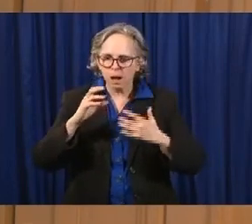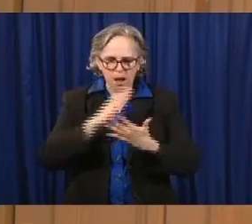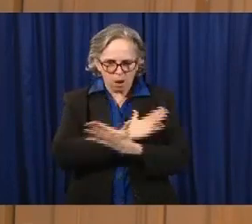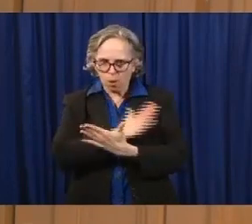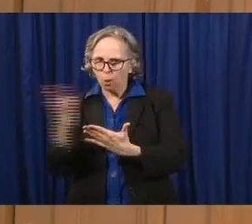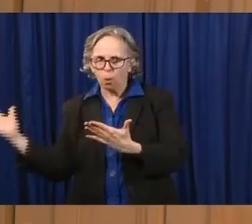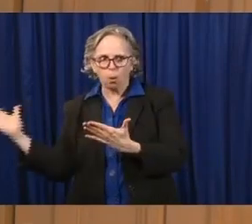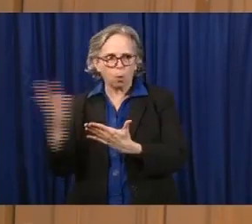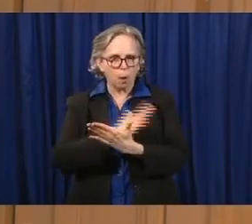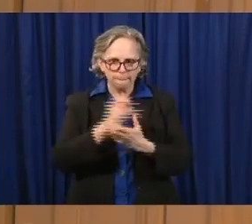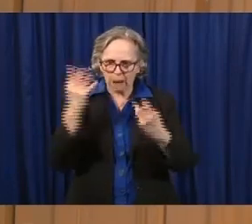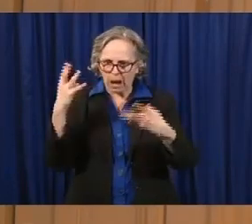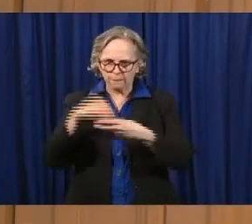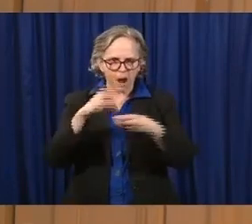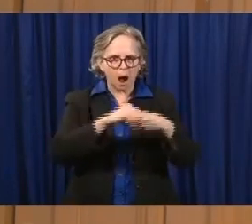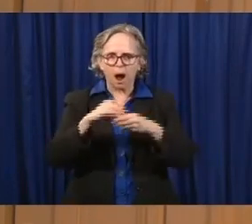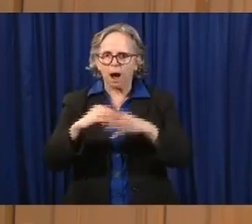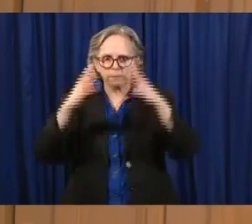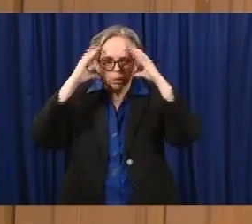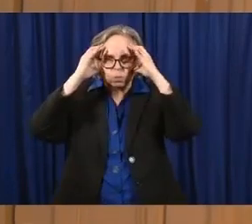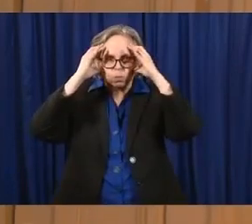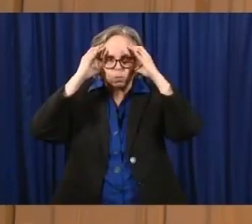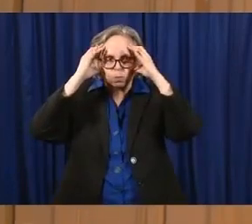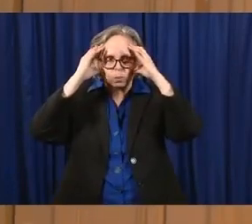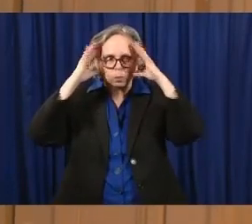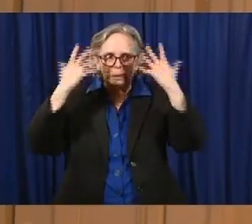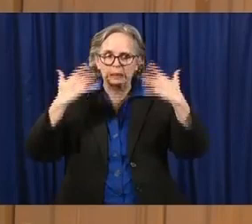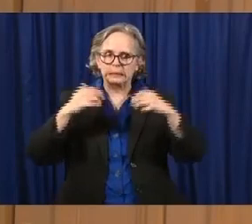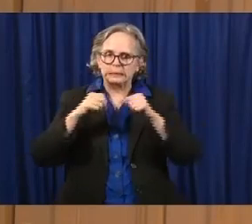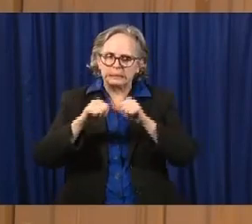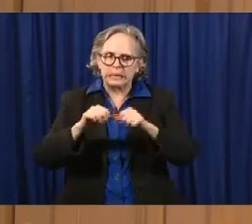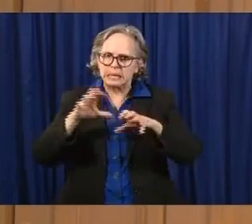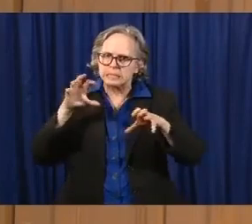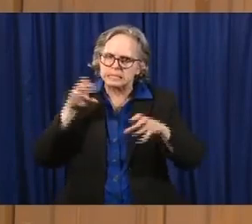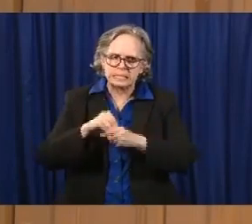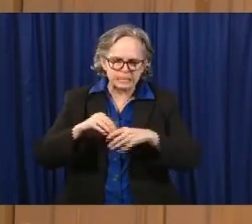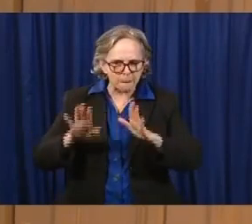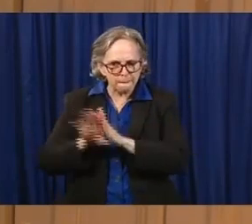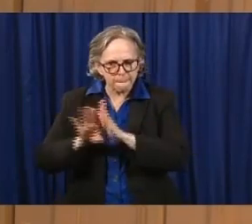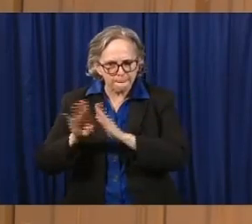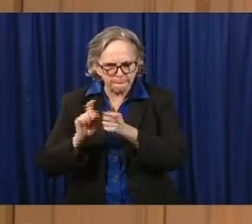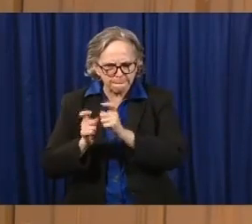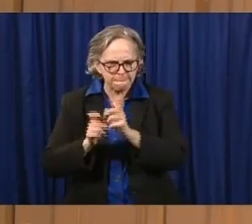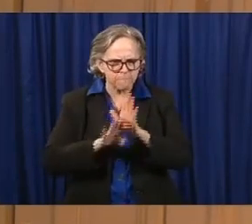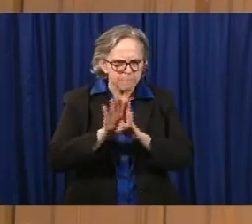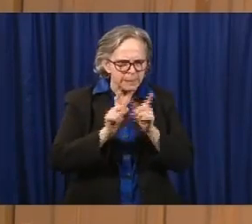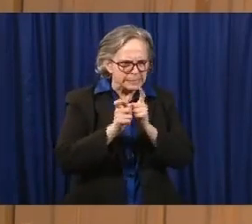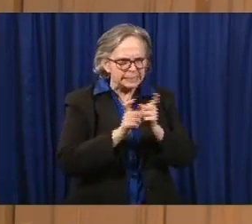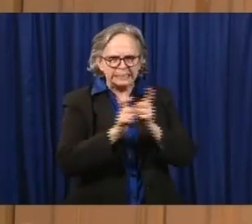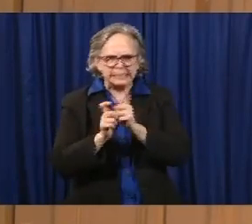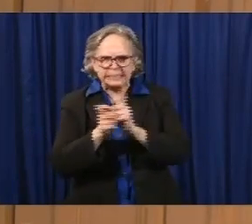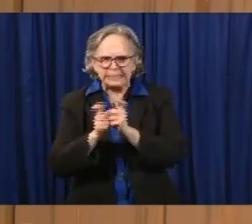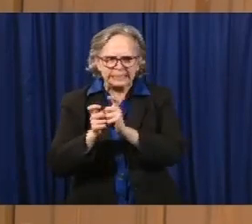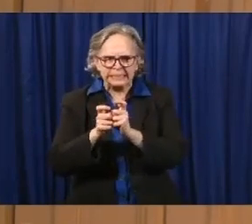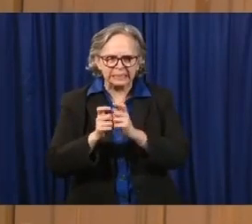why I'm saying this is we are like working to build this out, because we're going to need this infrastructure until we've